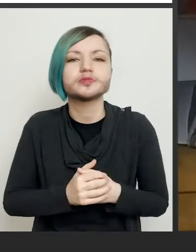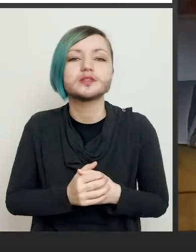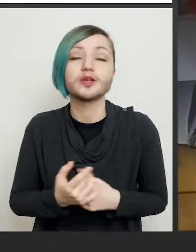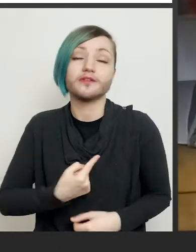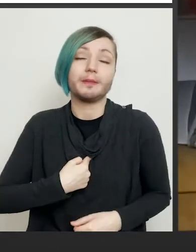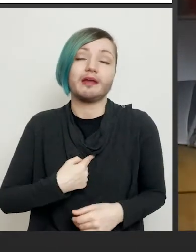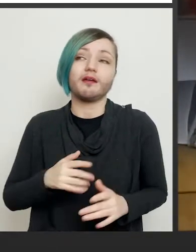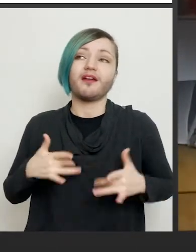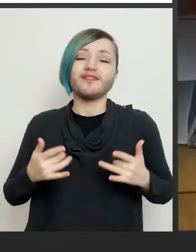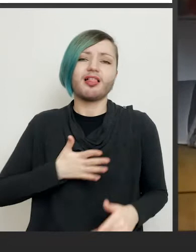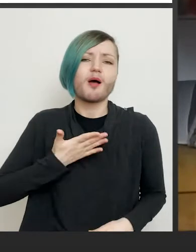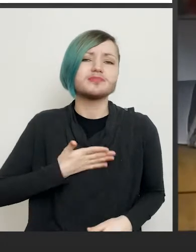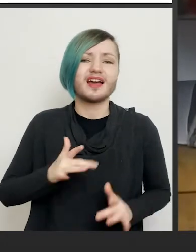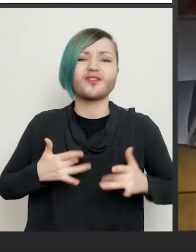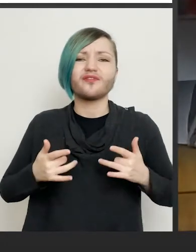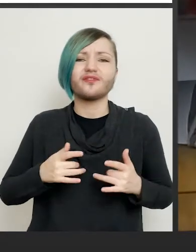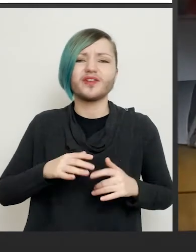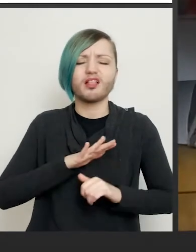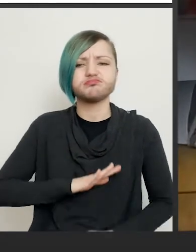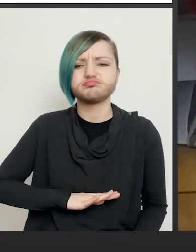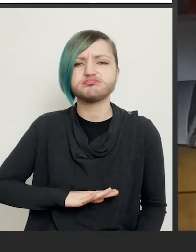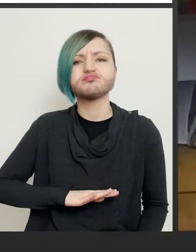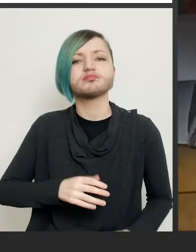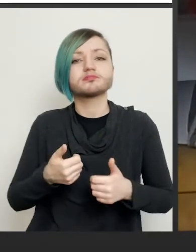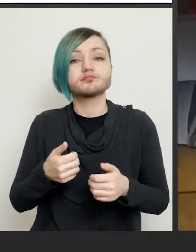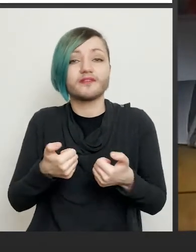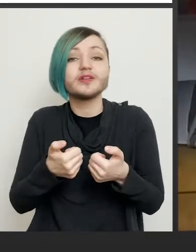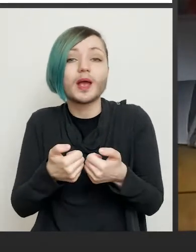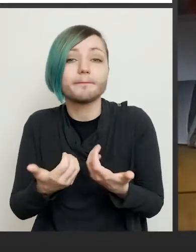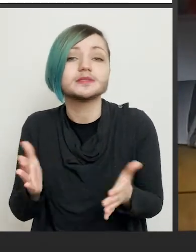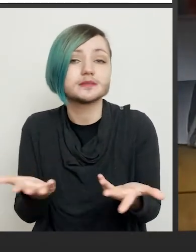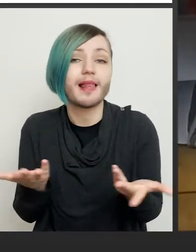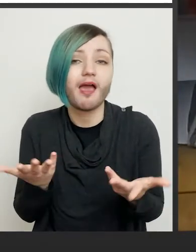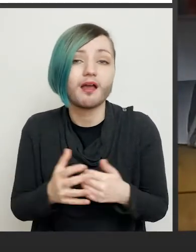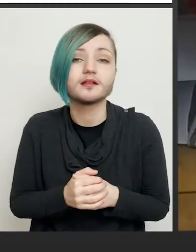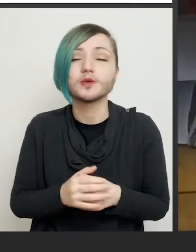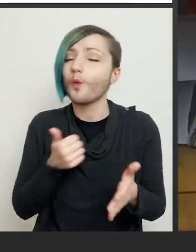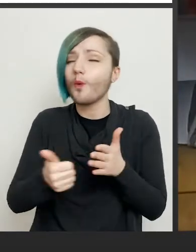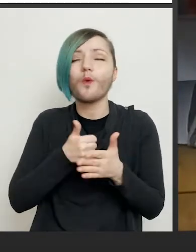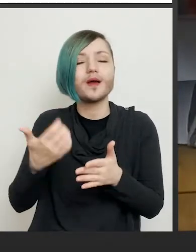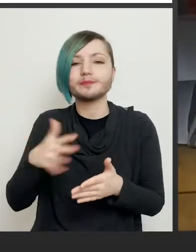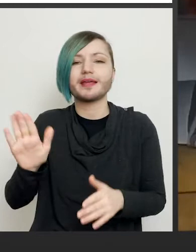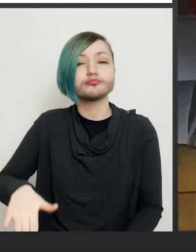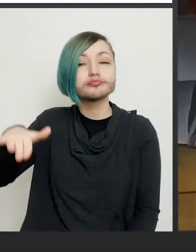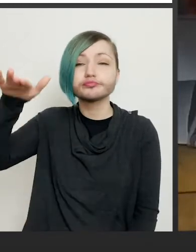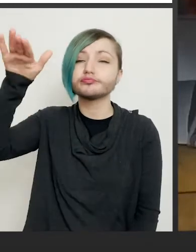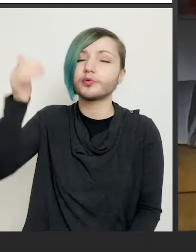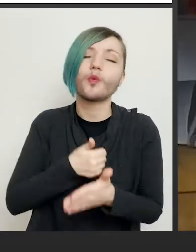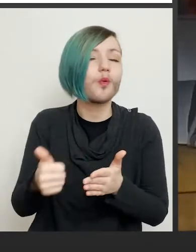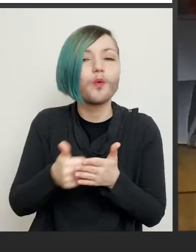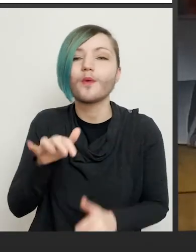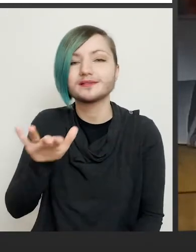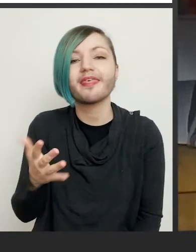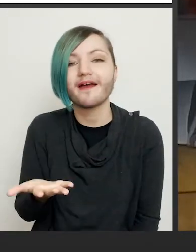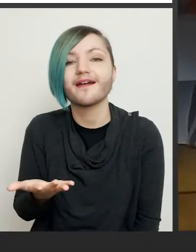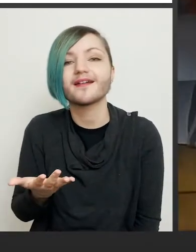feel down or upset, I just play a lot of video games, because I've always done that. That's always something I've always done since I was a child. You know, it's been something that's been with